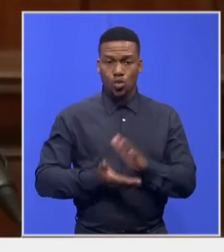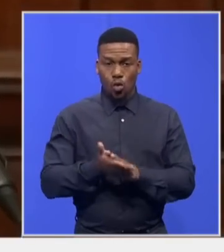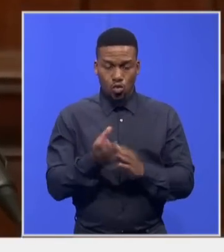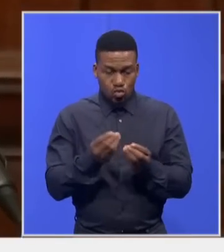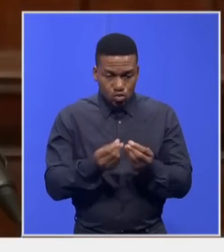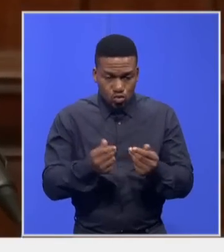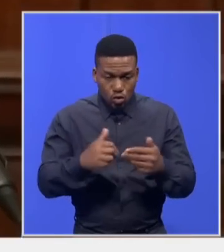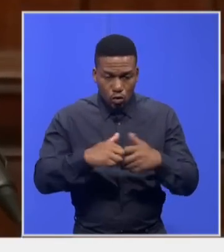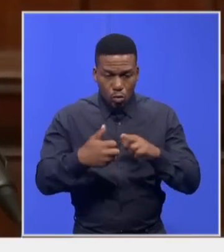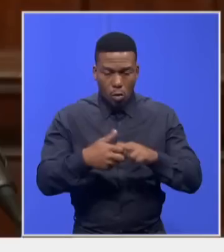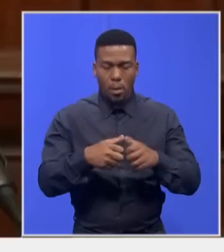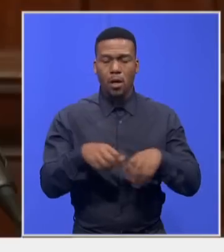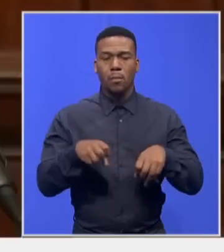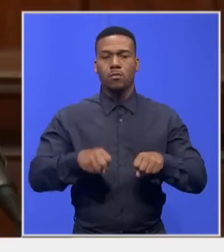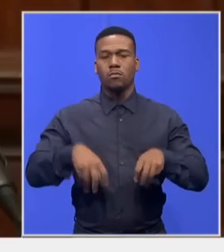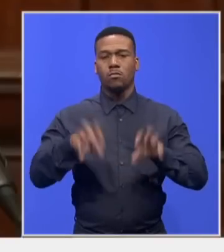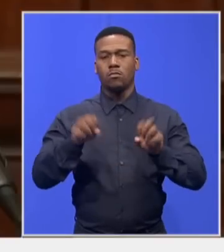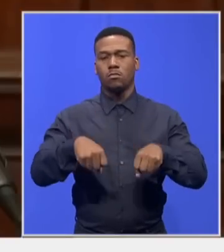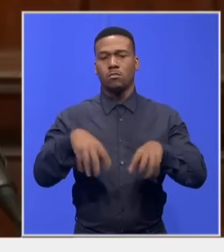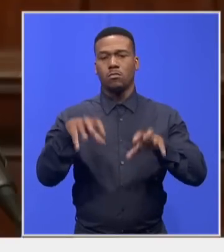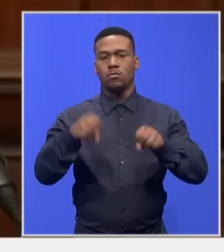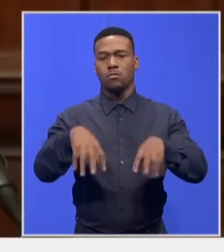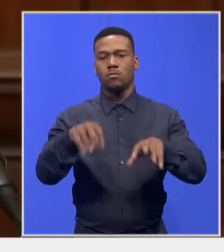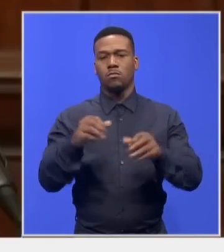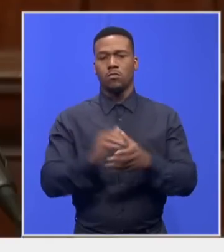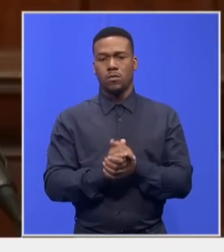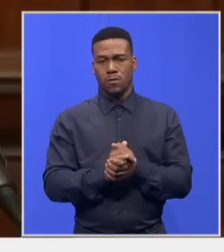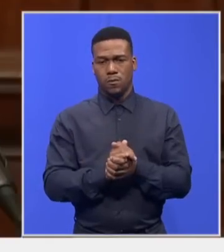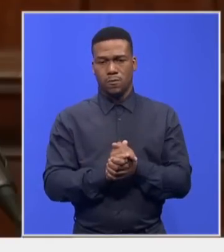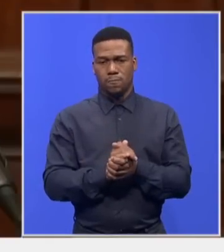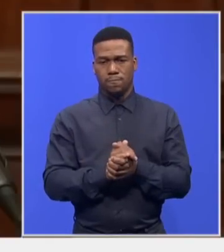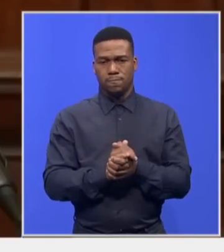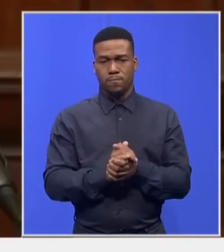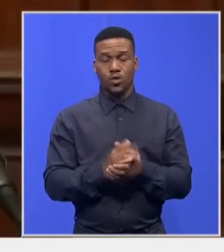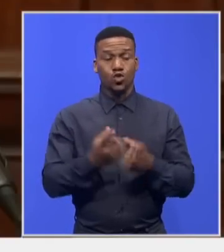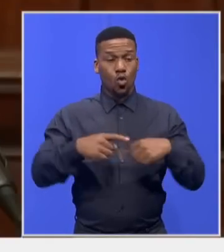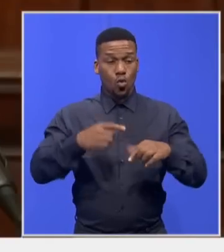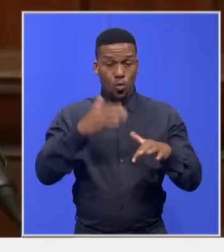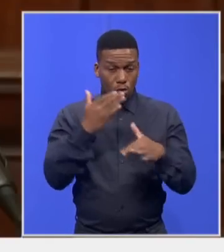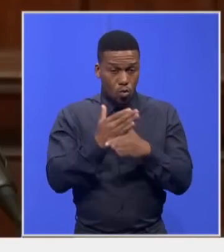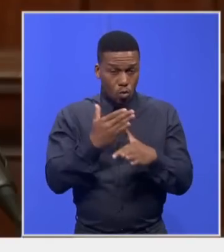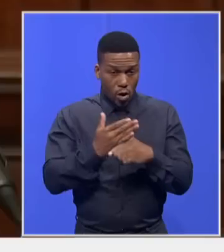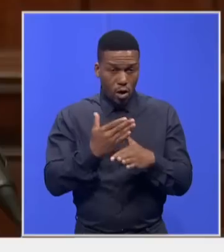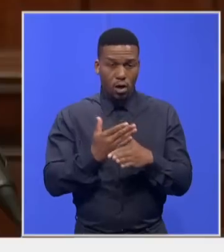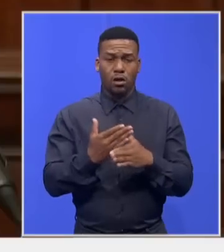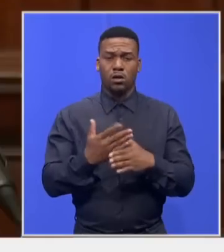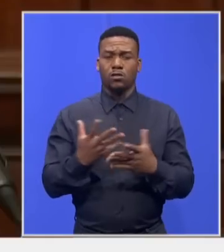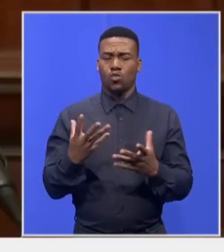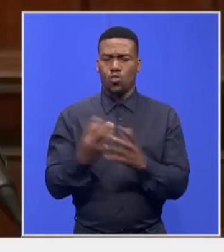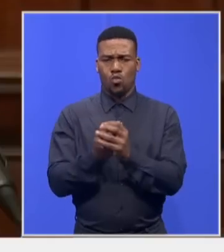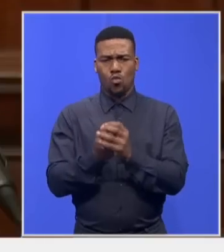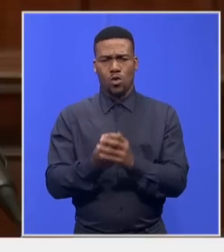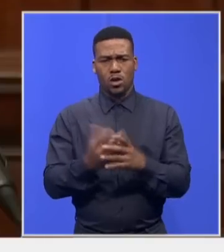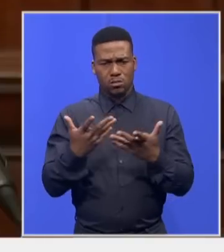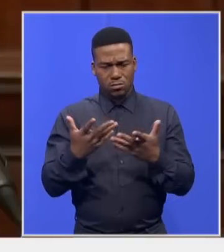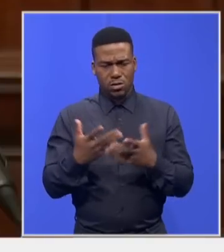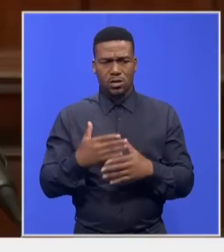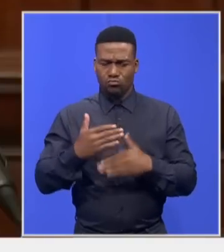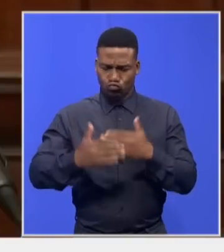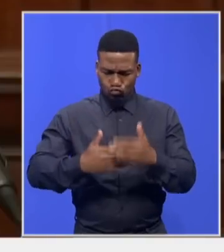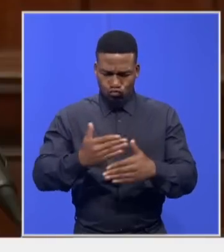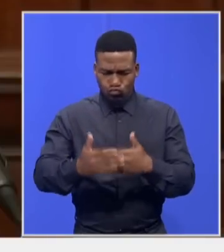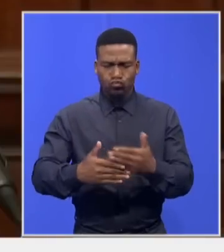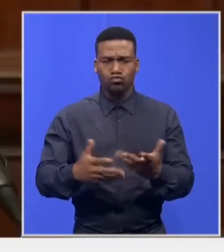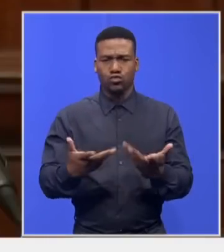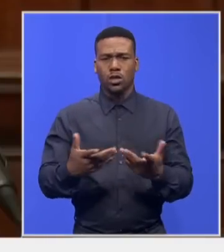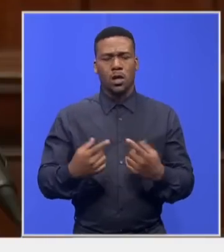regularity of load shedding. We have been working together in this exercise, so I'm very grateful about what we